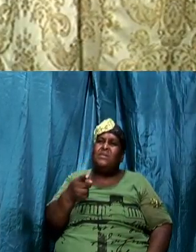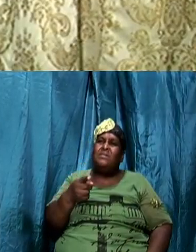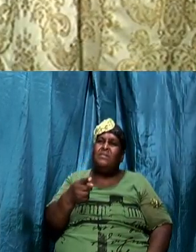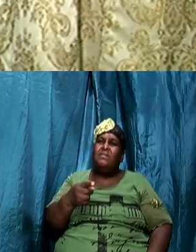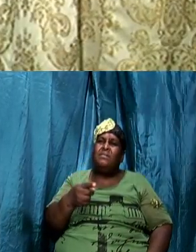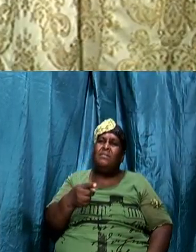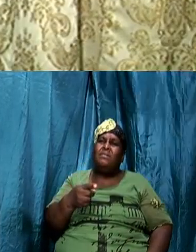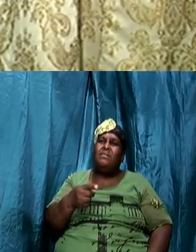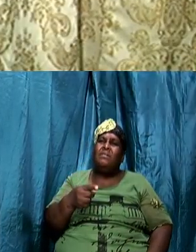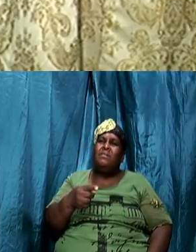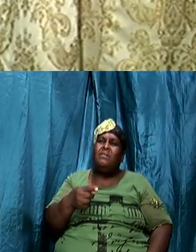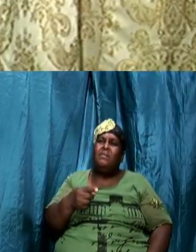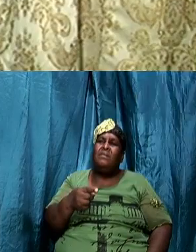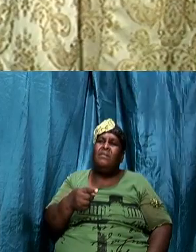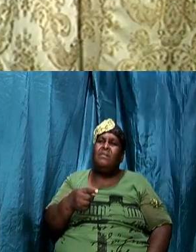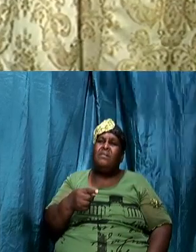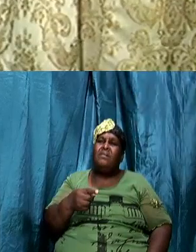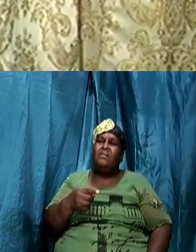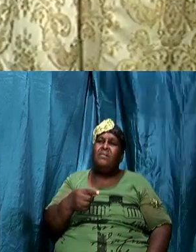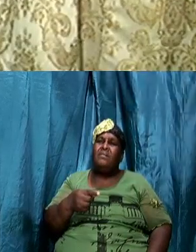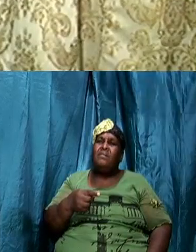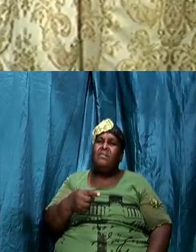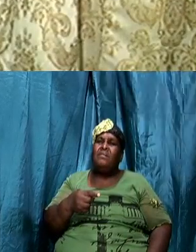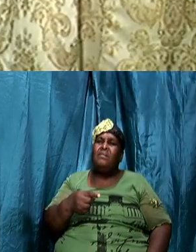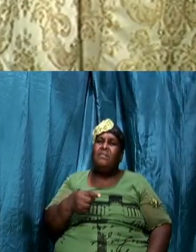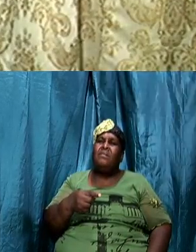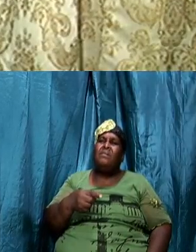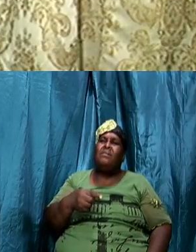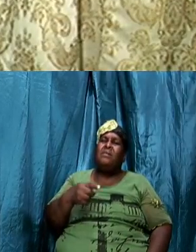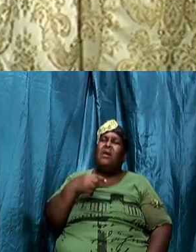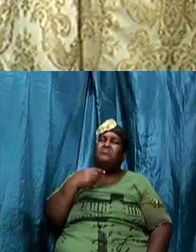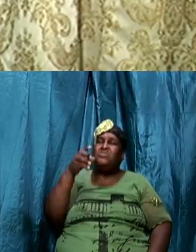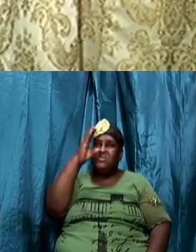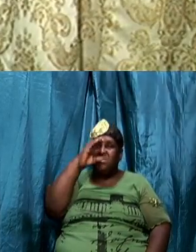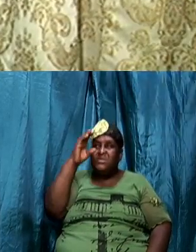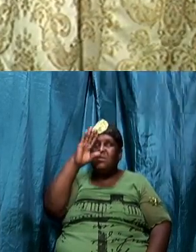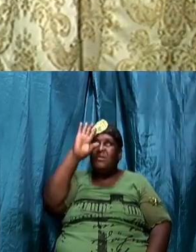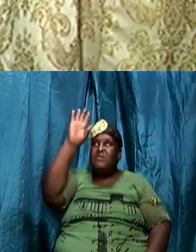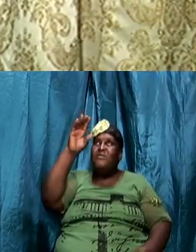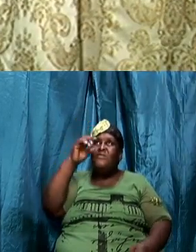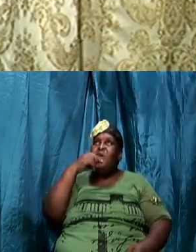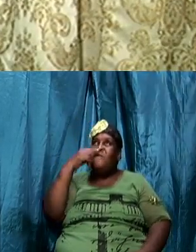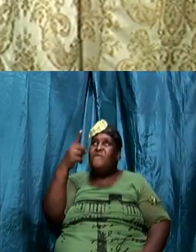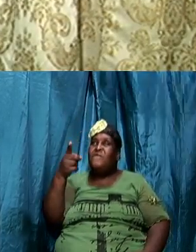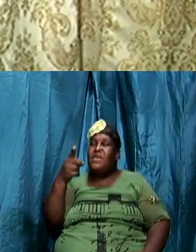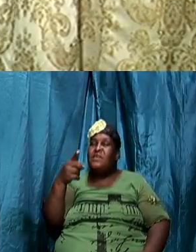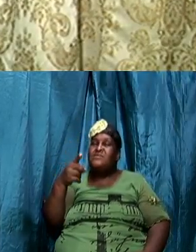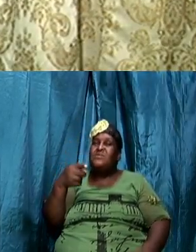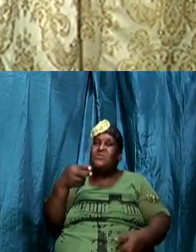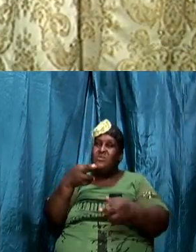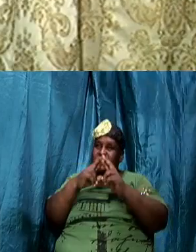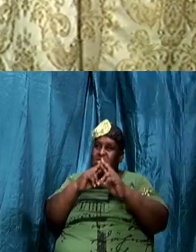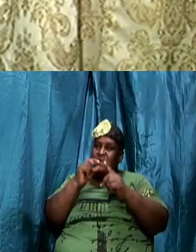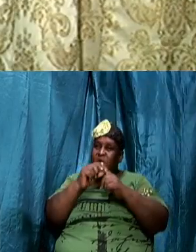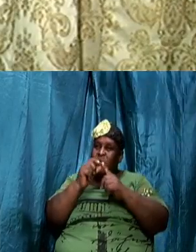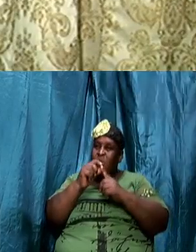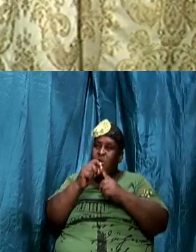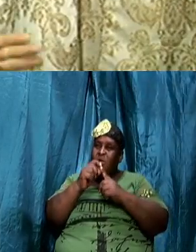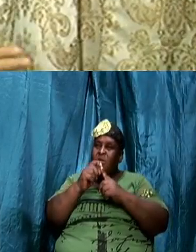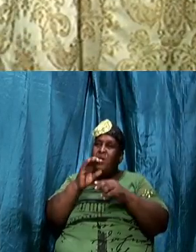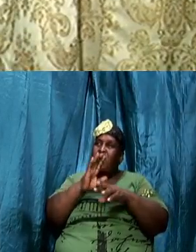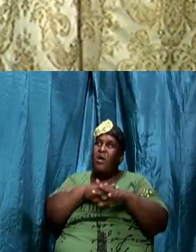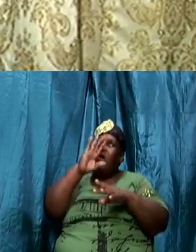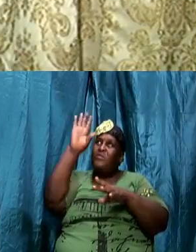They want me to come down with them tomorrow, God, and I'm just seeking your face to get a word from you, because based on your